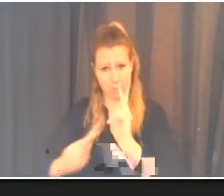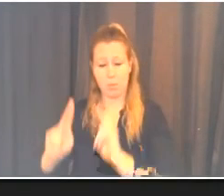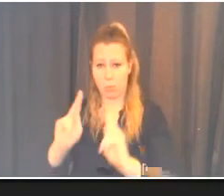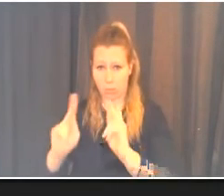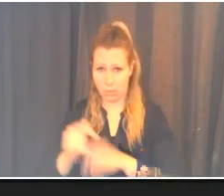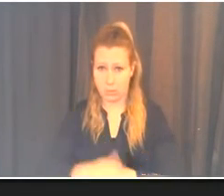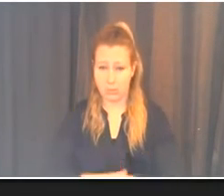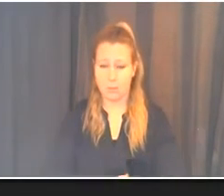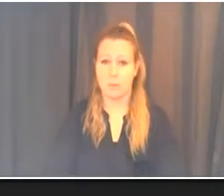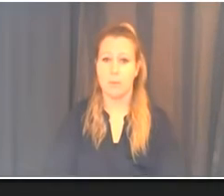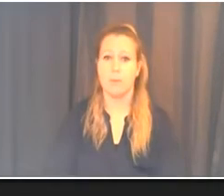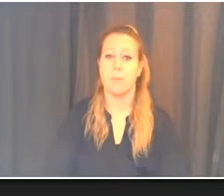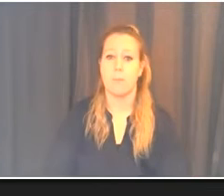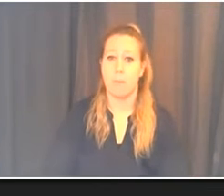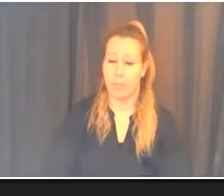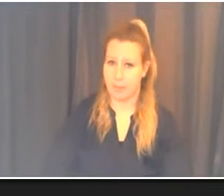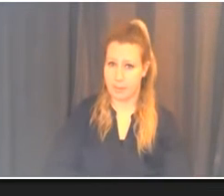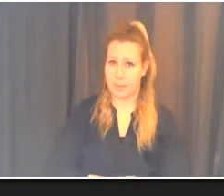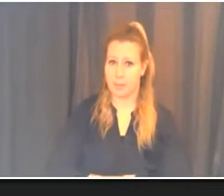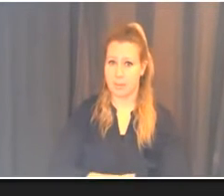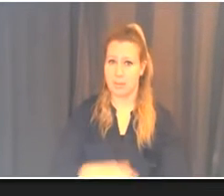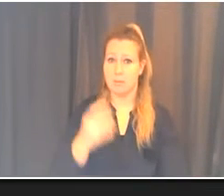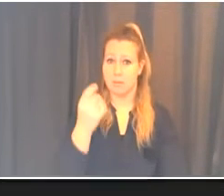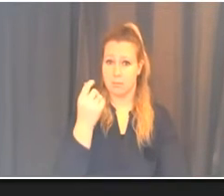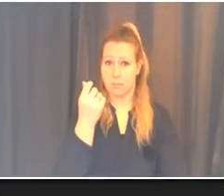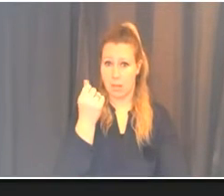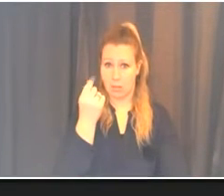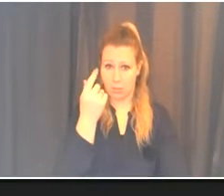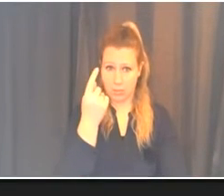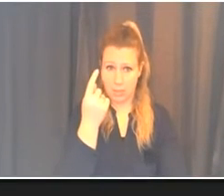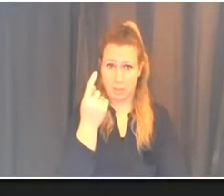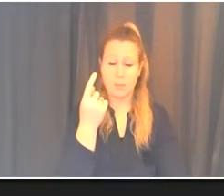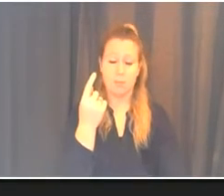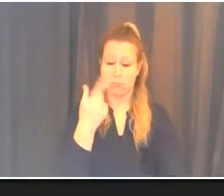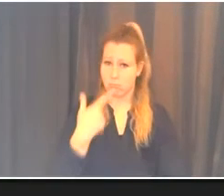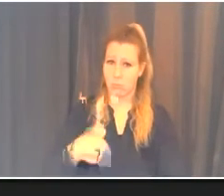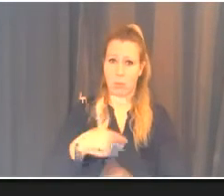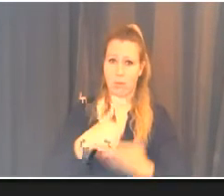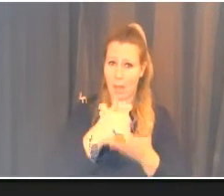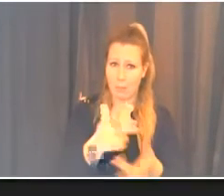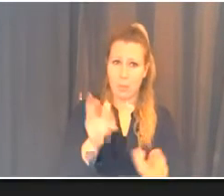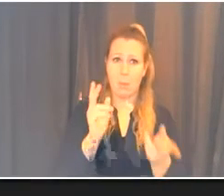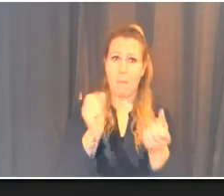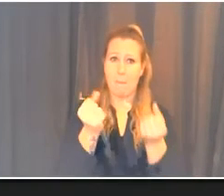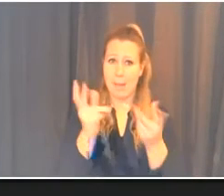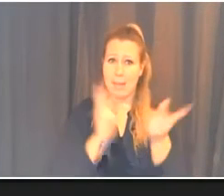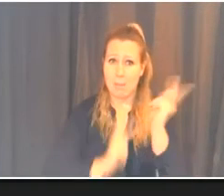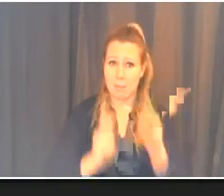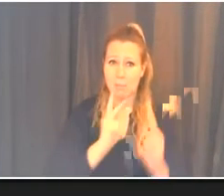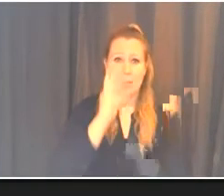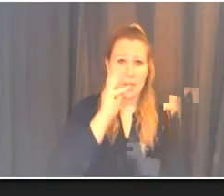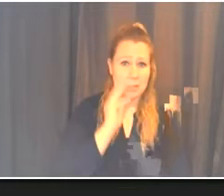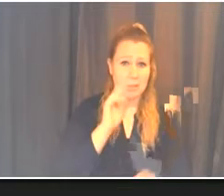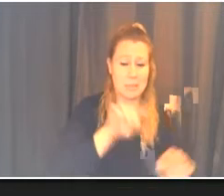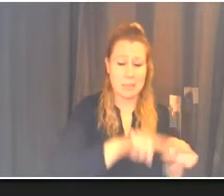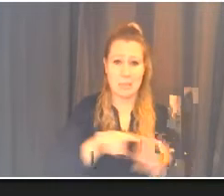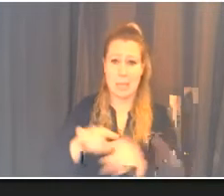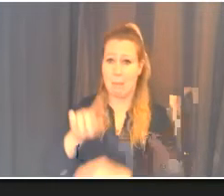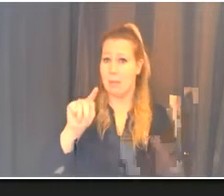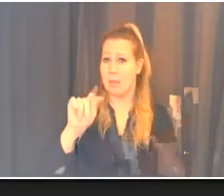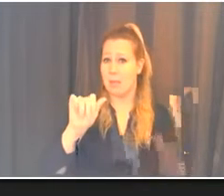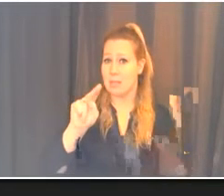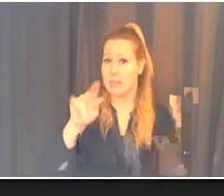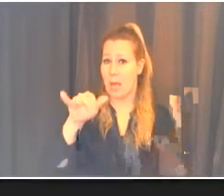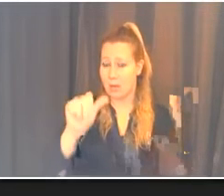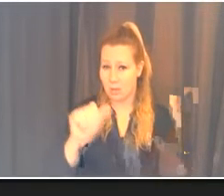we can't tell them we're here to help them and if our Workforce is decimated because of cuts to funding I'm here to ask you to fulfill the city's commitment